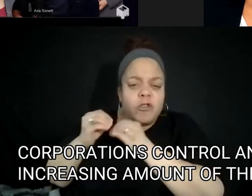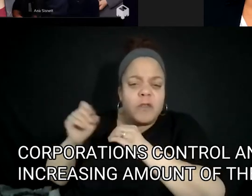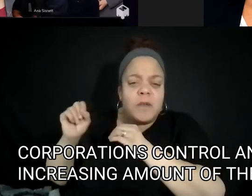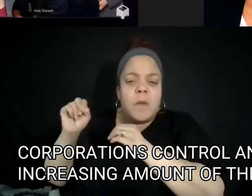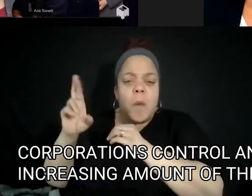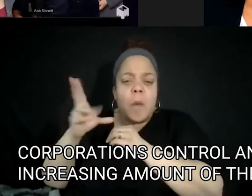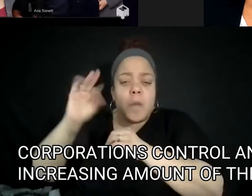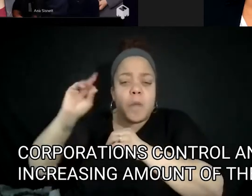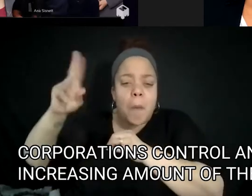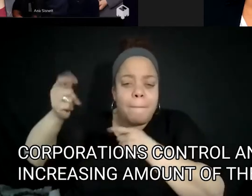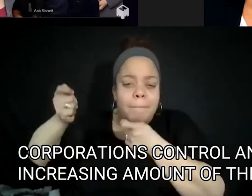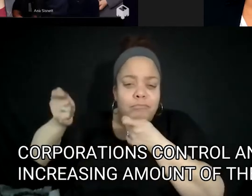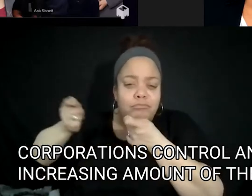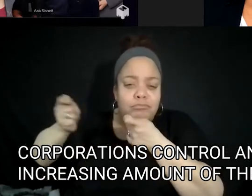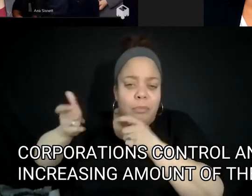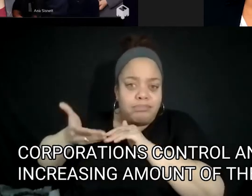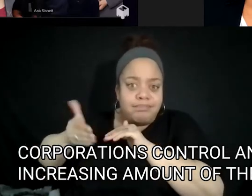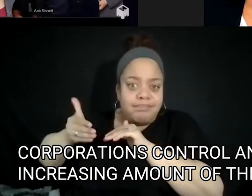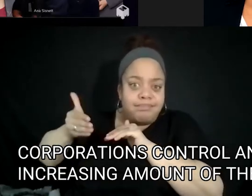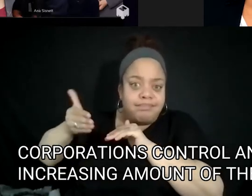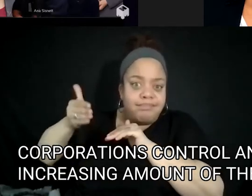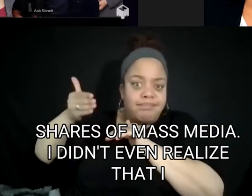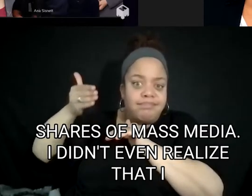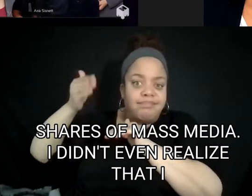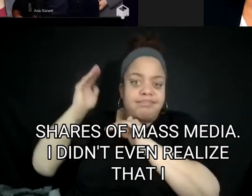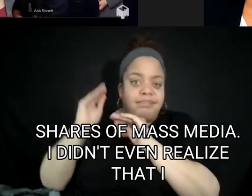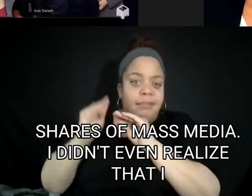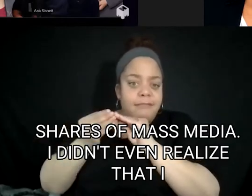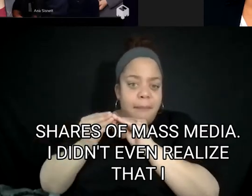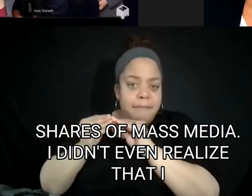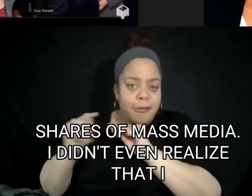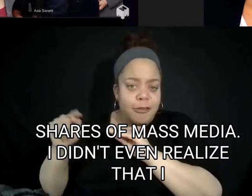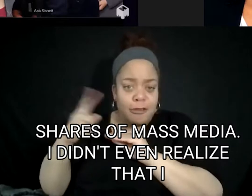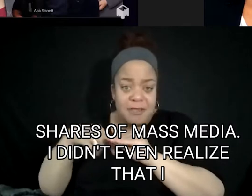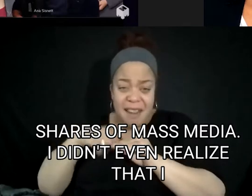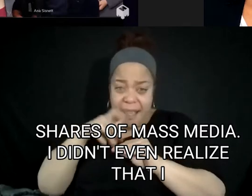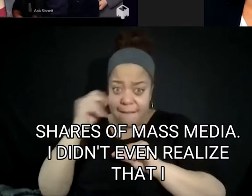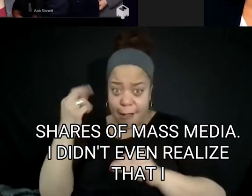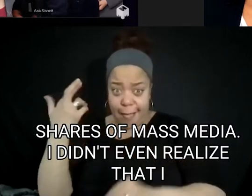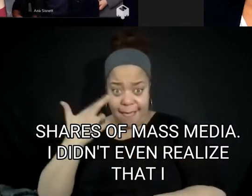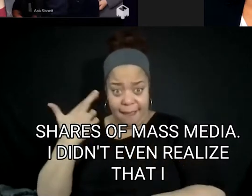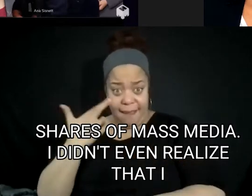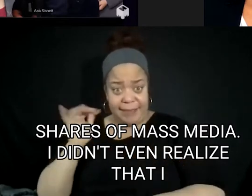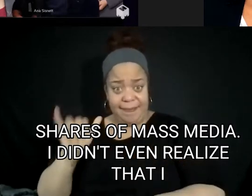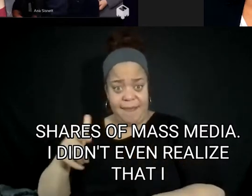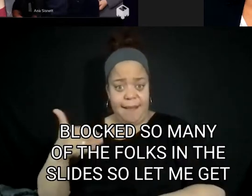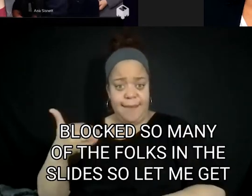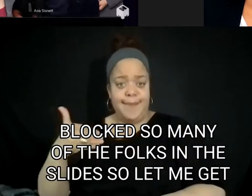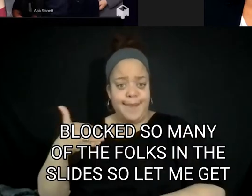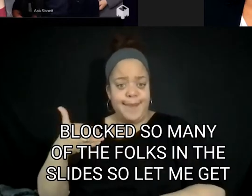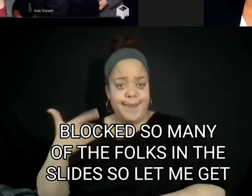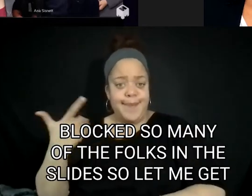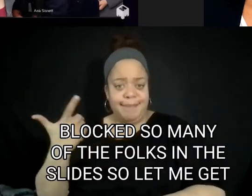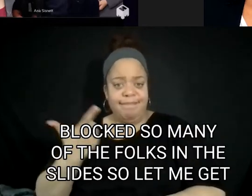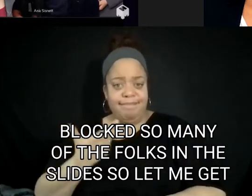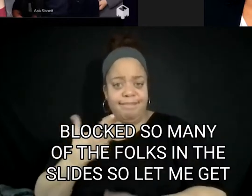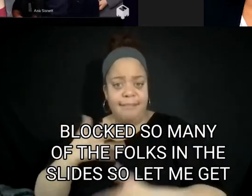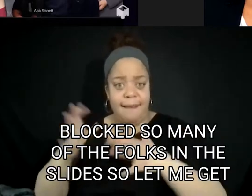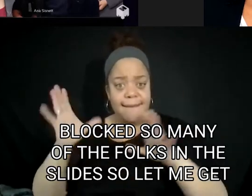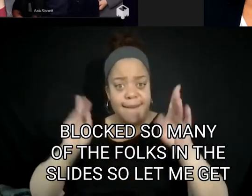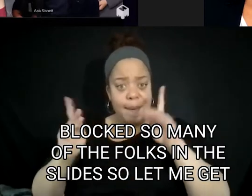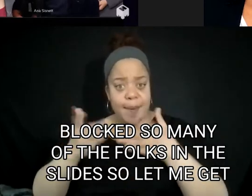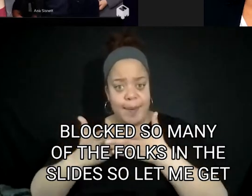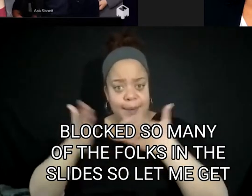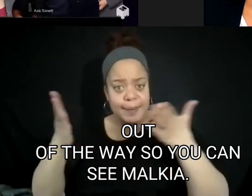realize that I blocked so many of the folks in the slide. So here, let me get out of the way so you can see Malkia. I did have Malkia down here in the